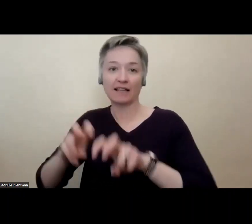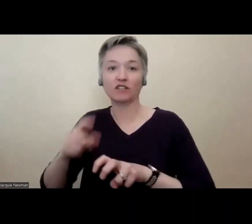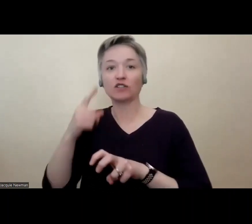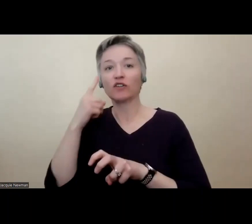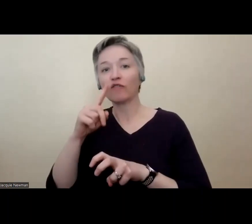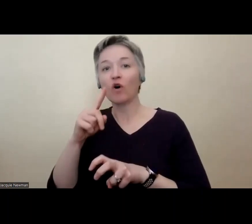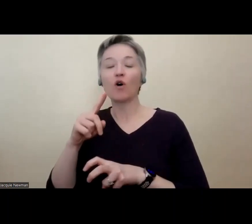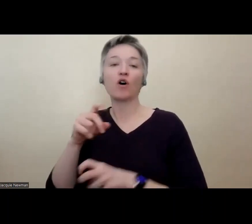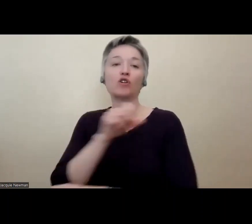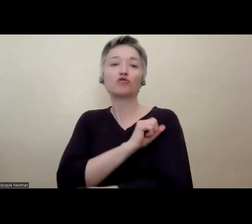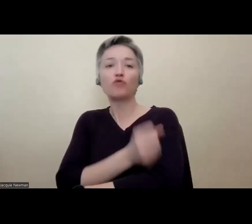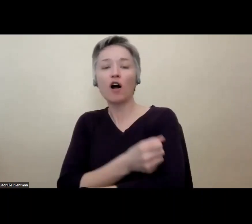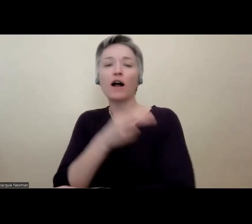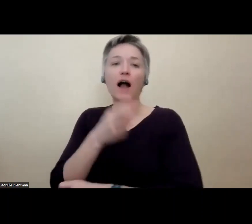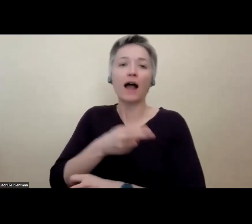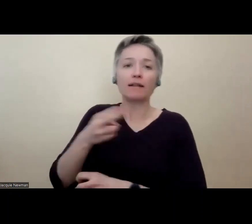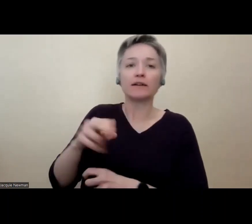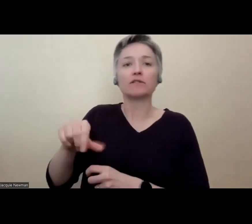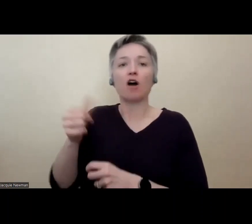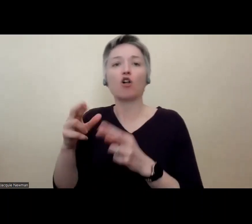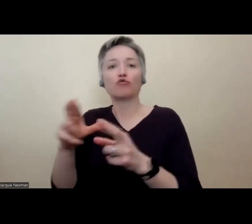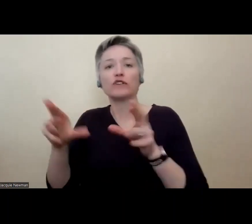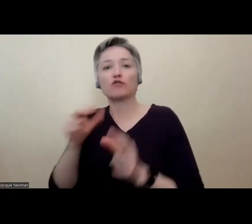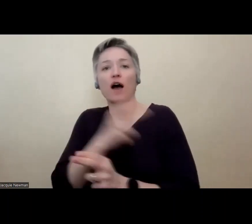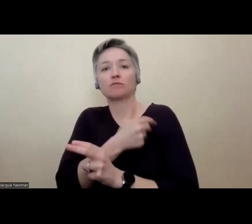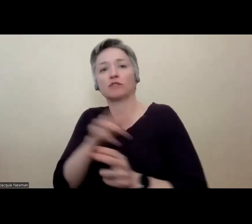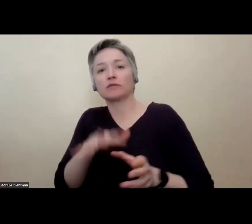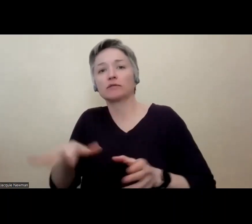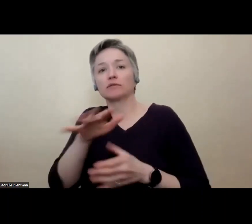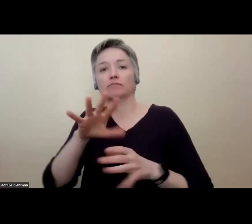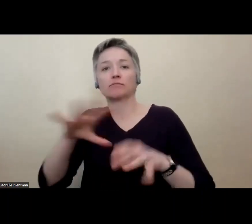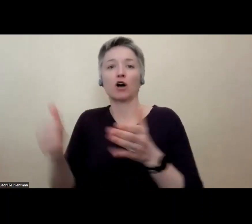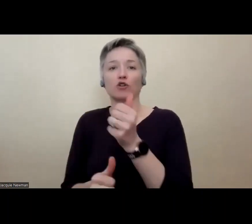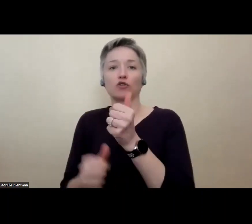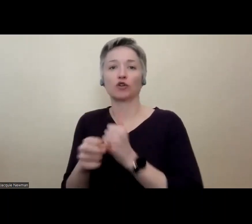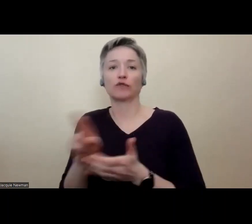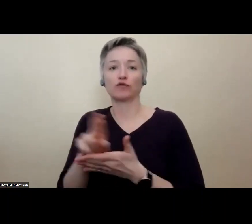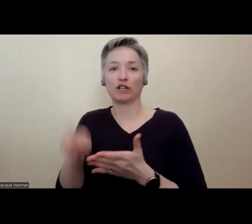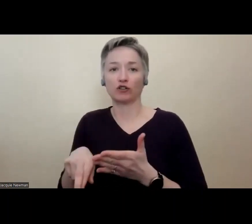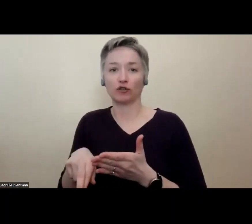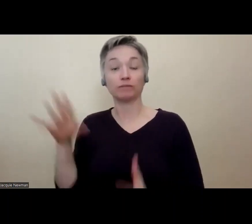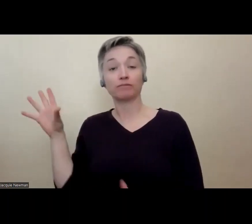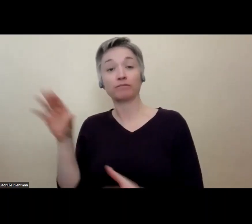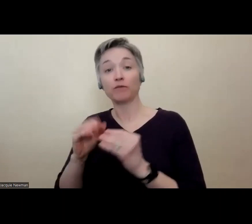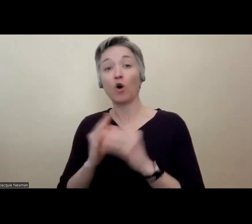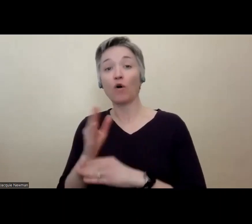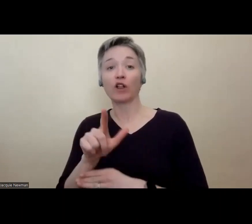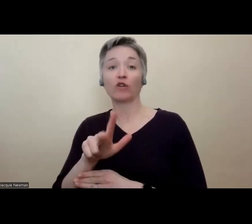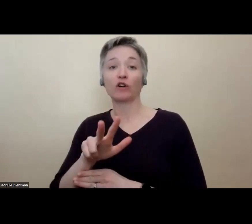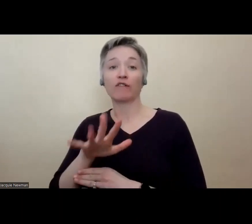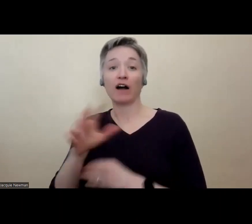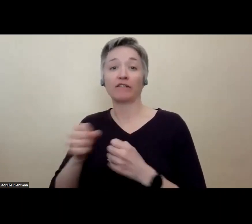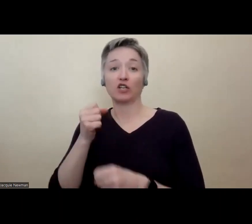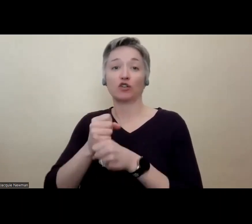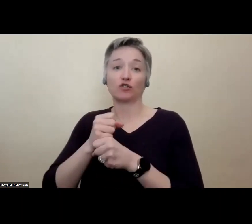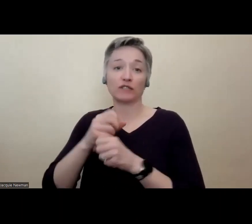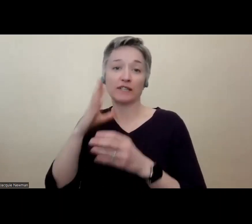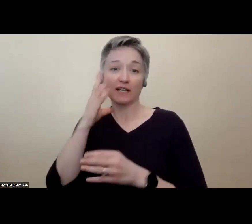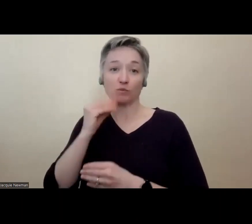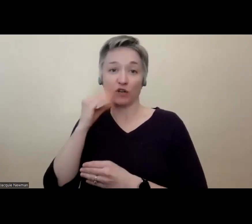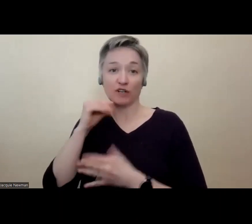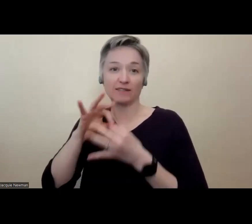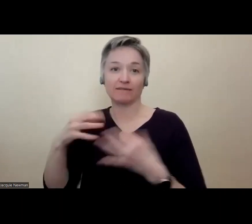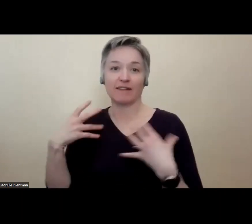regional hospitals that are a part of the University of Rochester. He has over 35 years of experience in healthcare finance. He